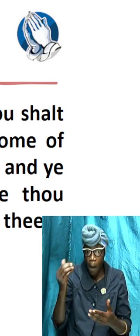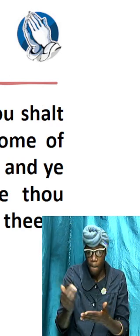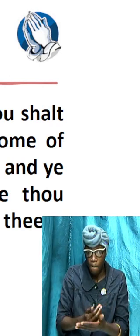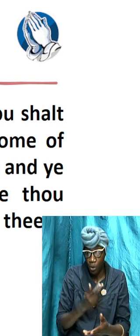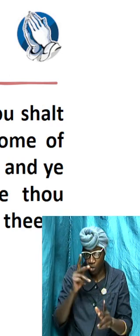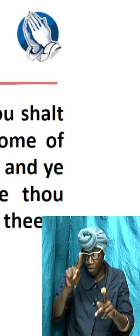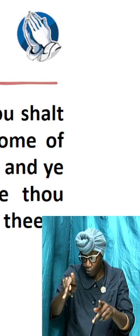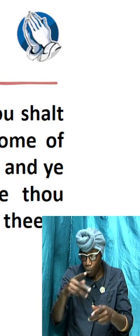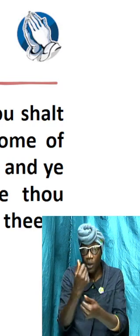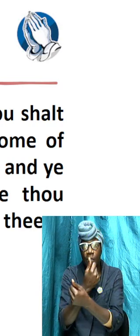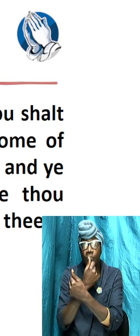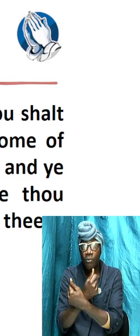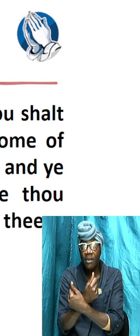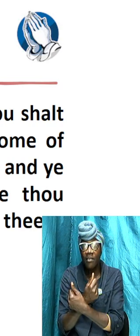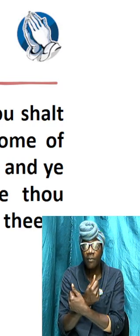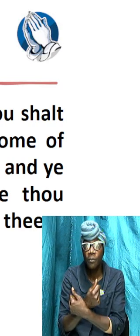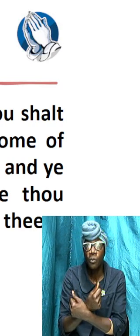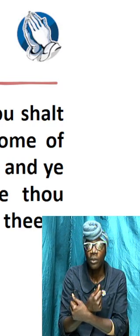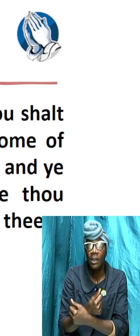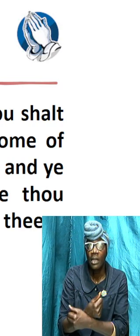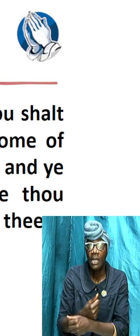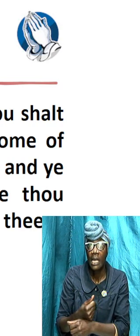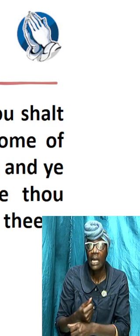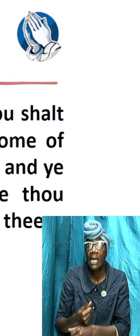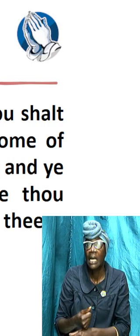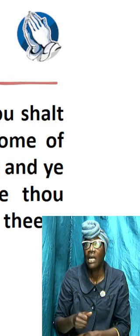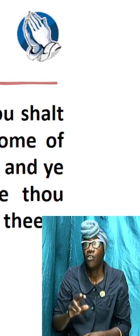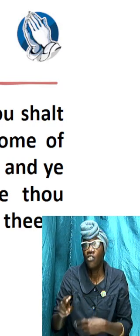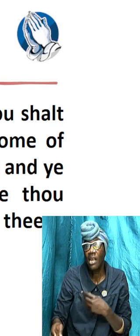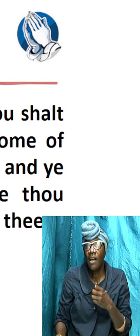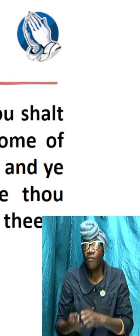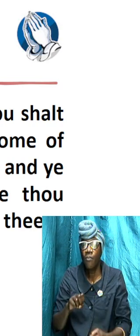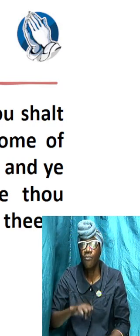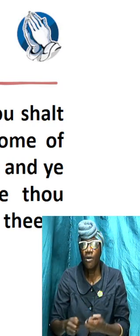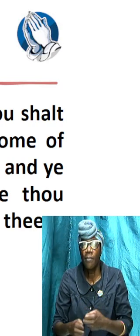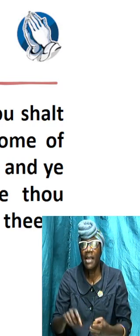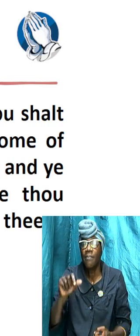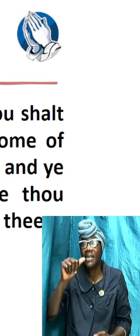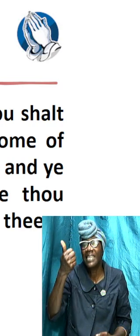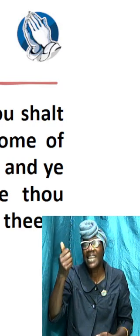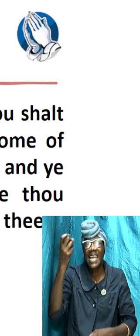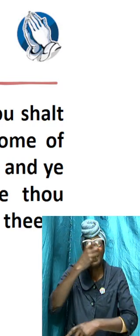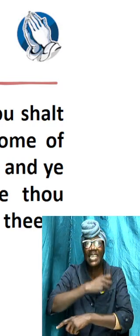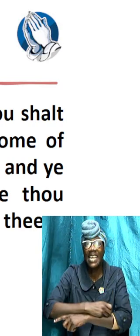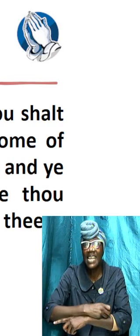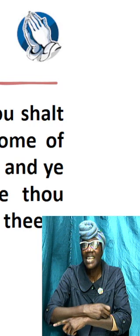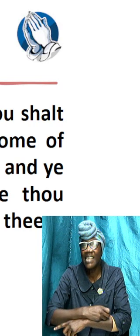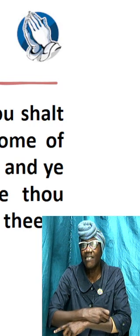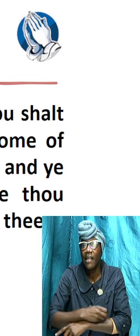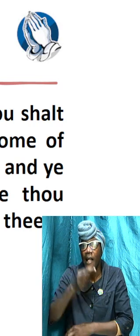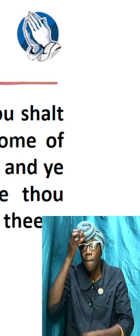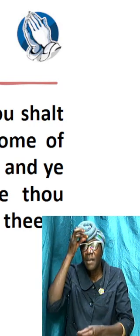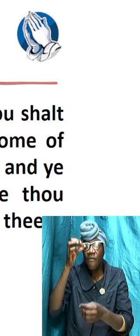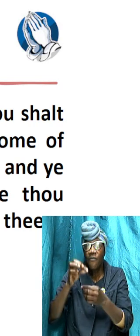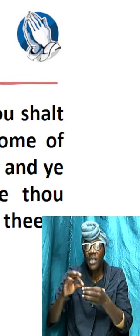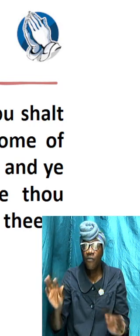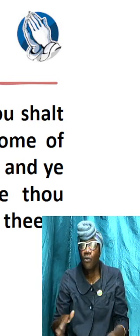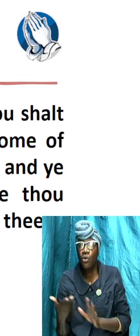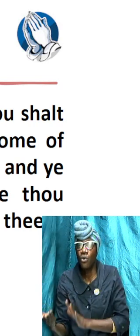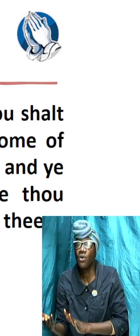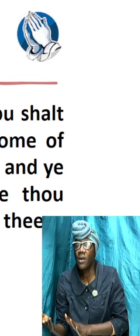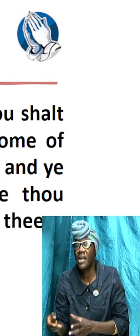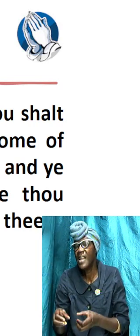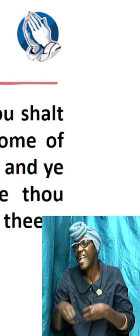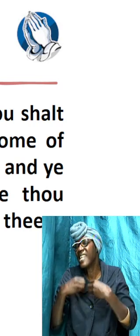And he shall have tribulation 10 days. Be thou faithful unto death, and I will give thee a crown